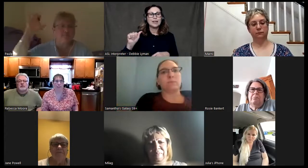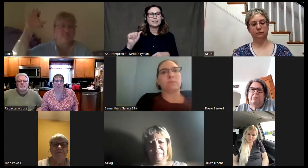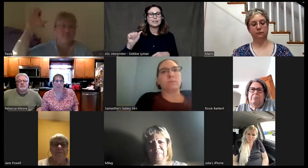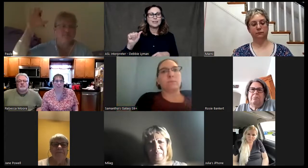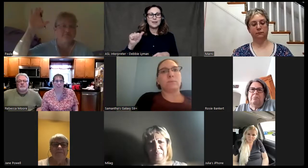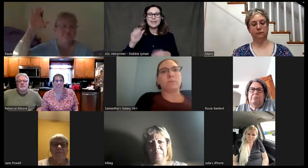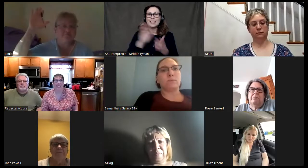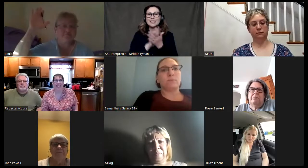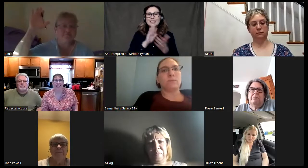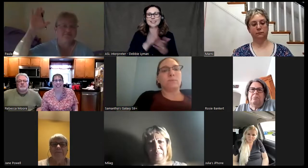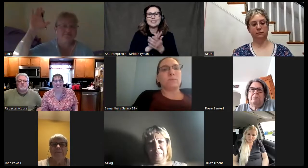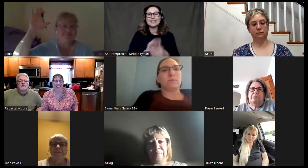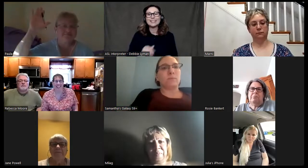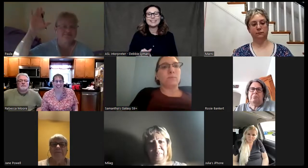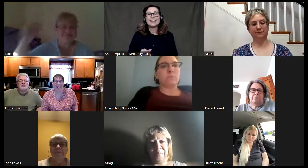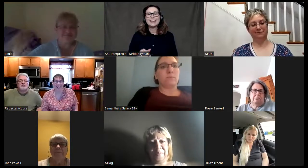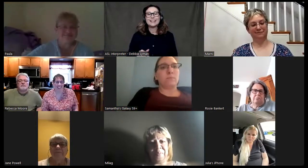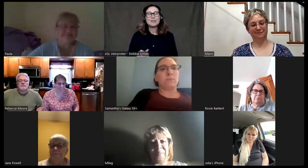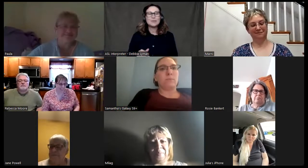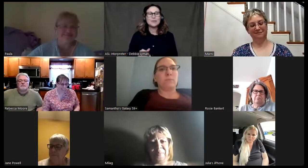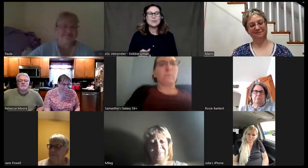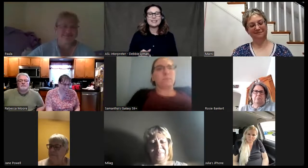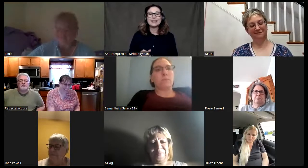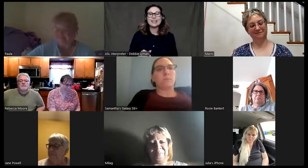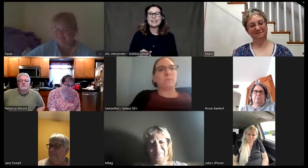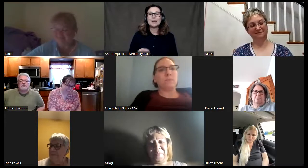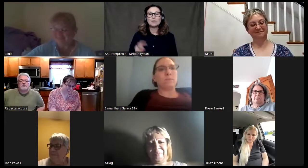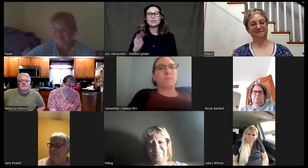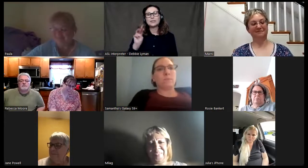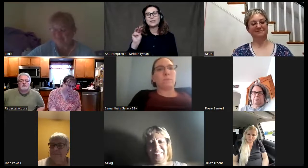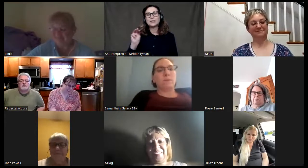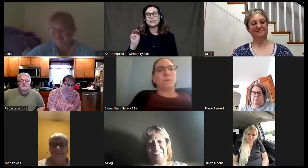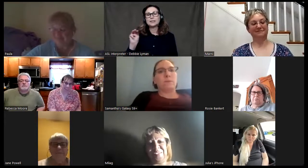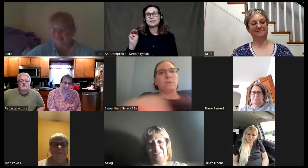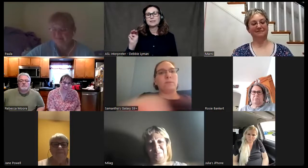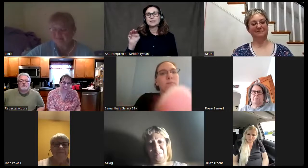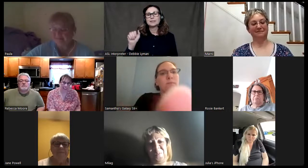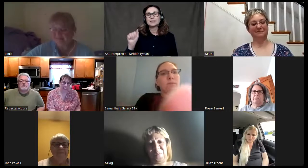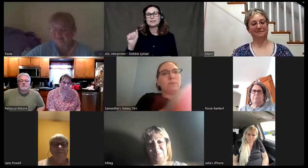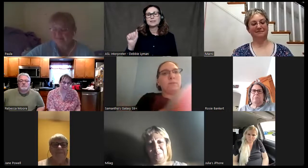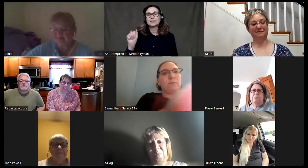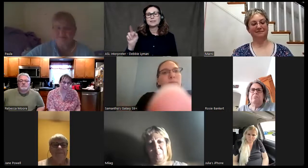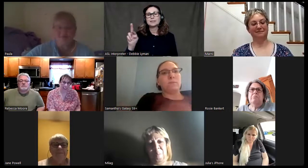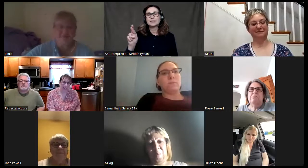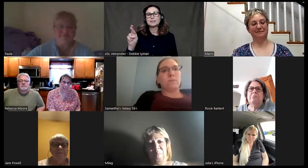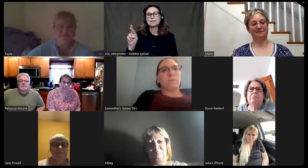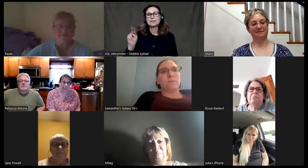raise your hand if, okay, good. Number 1, okay, number 2.